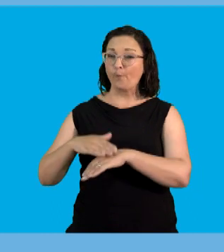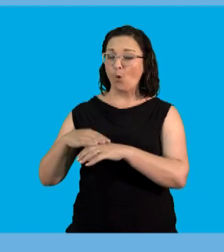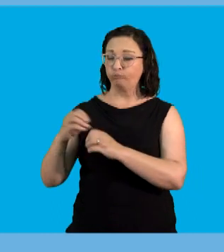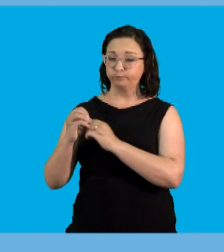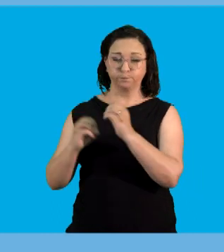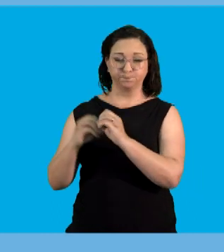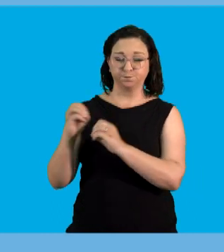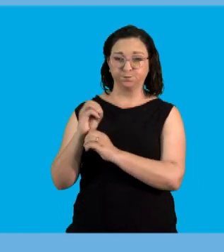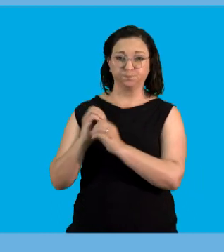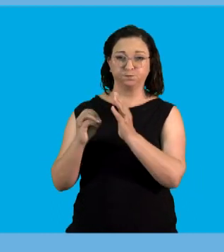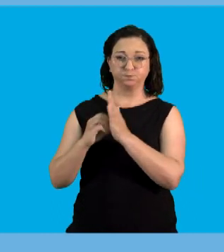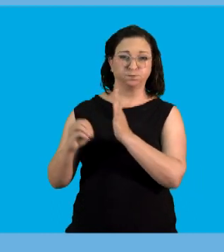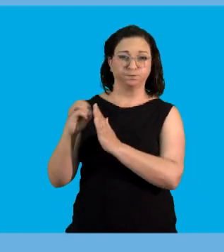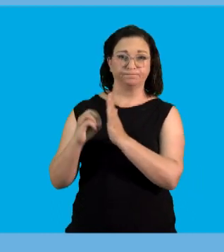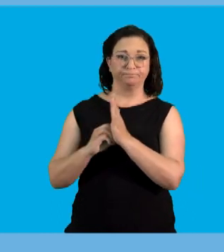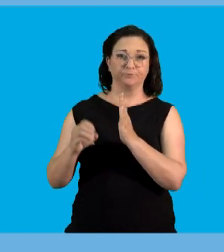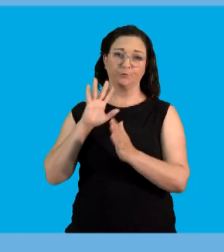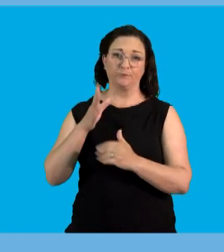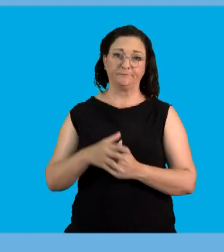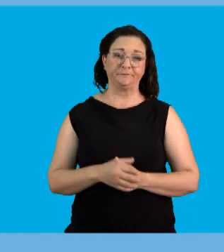there's going to be more collisions.